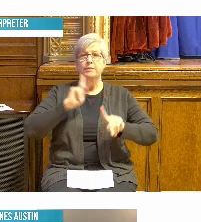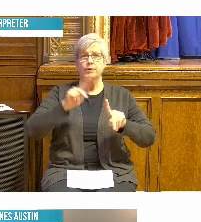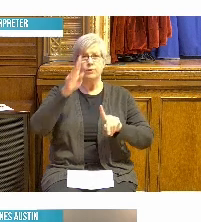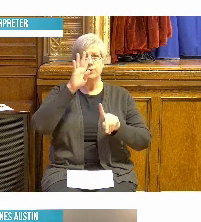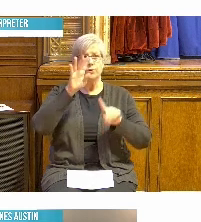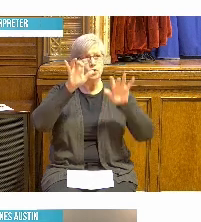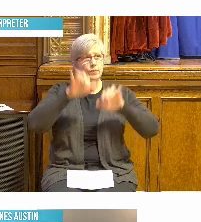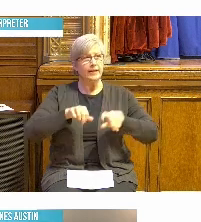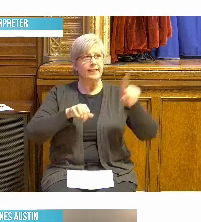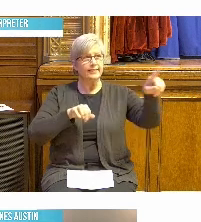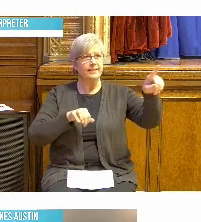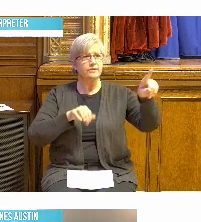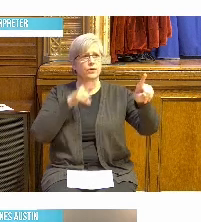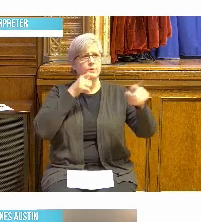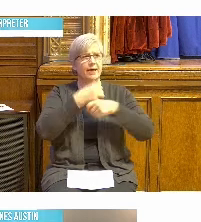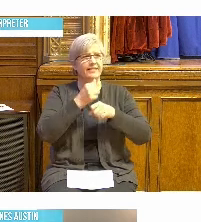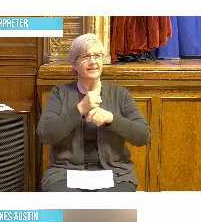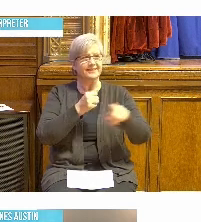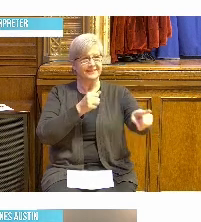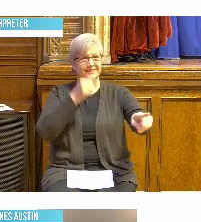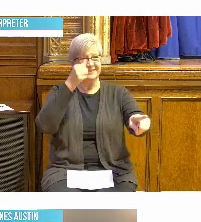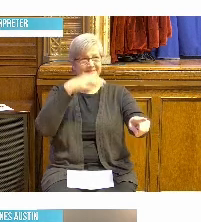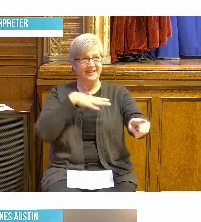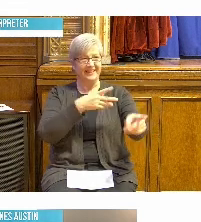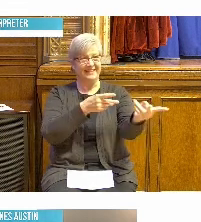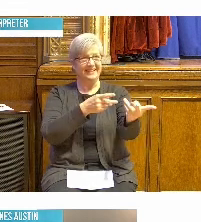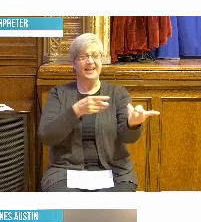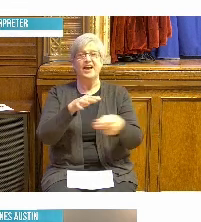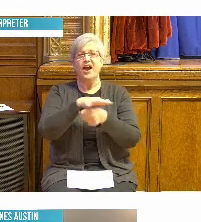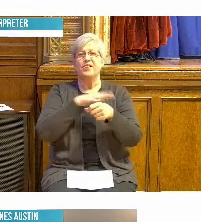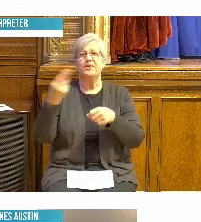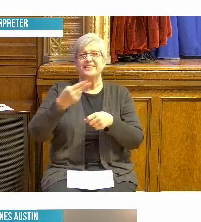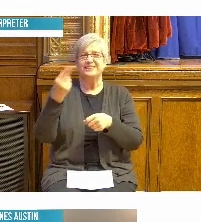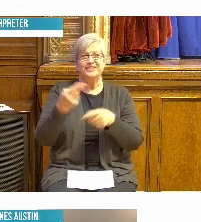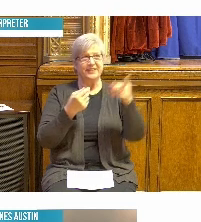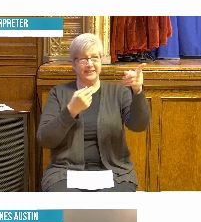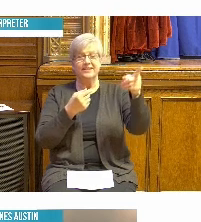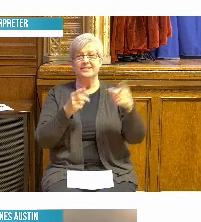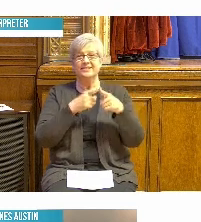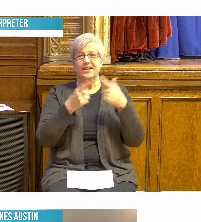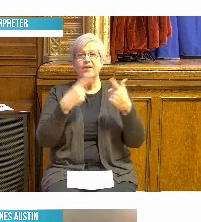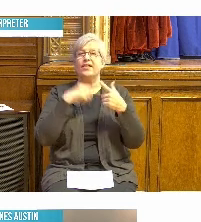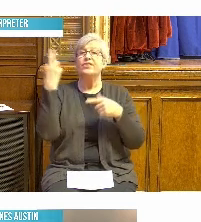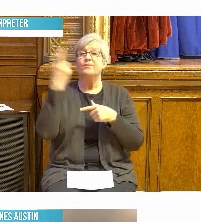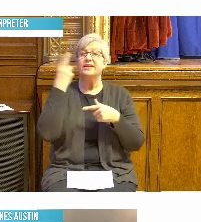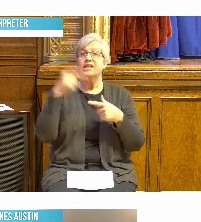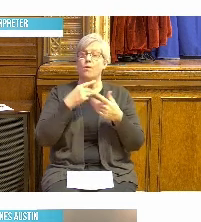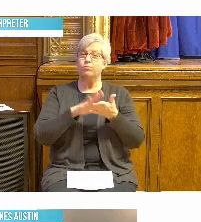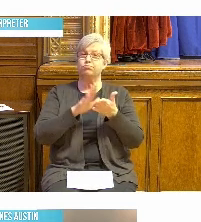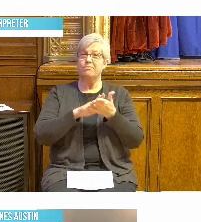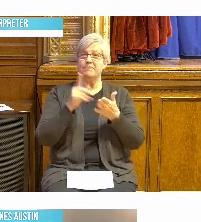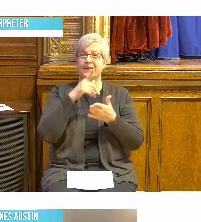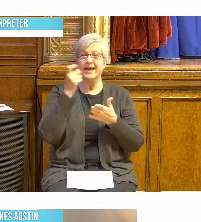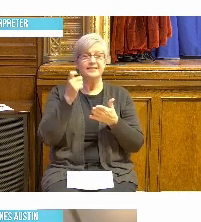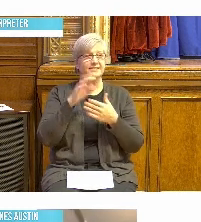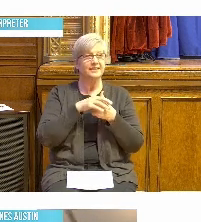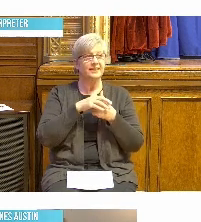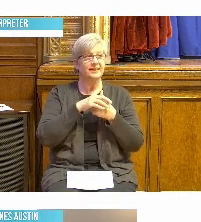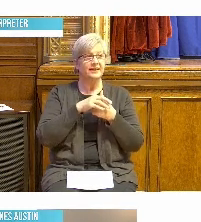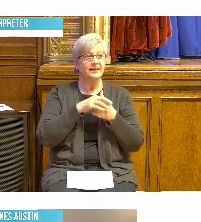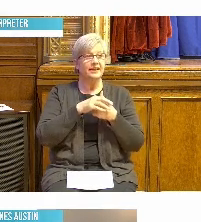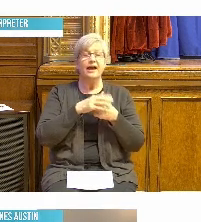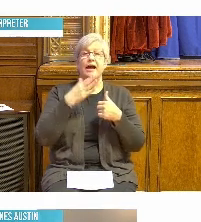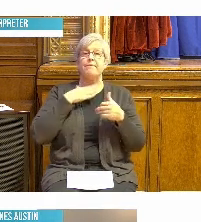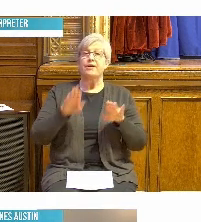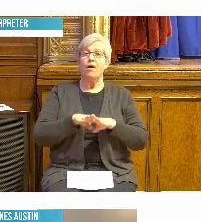document. Please raise your hand. Our local history. The reason why I want to commend them is that my